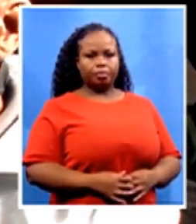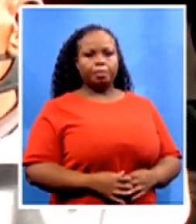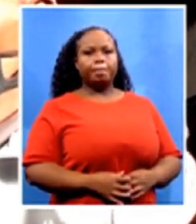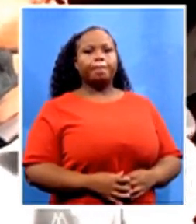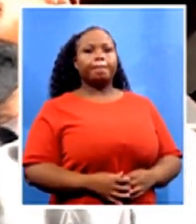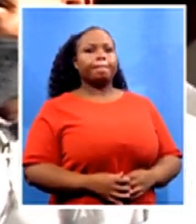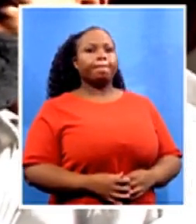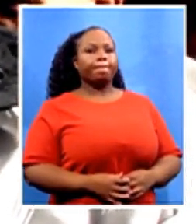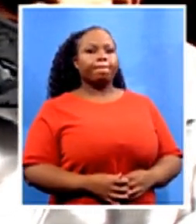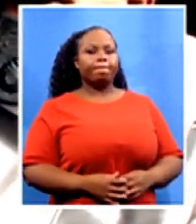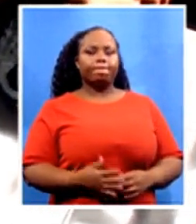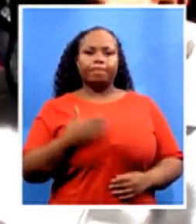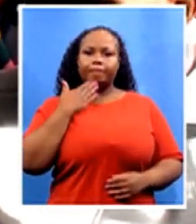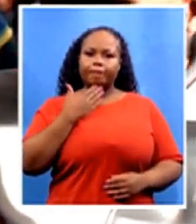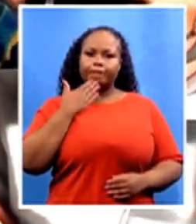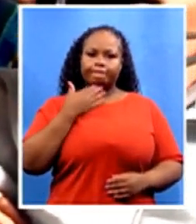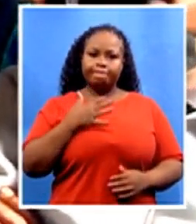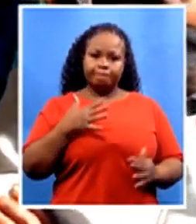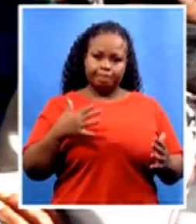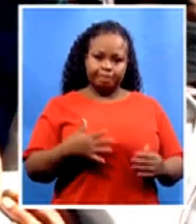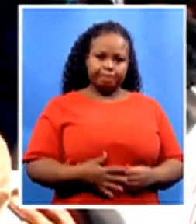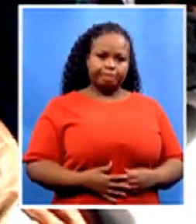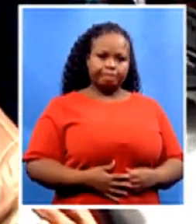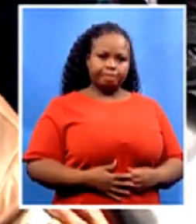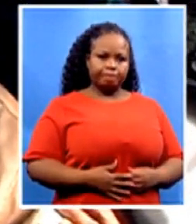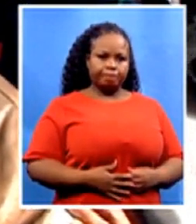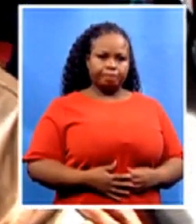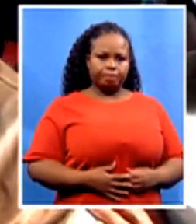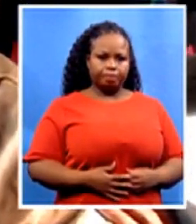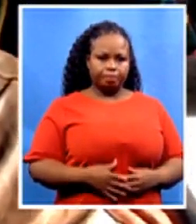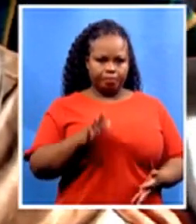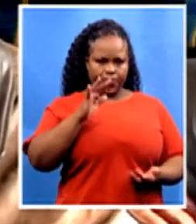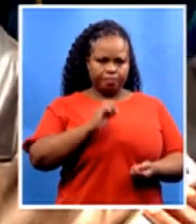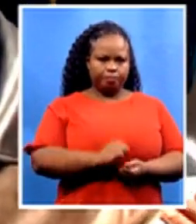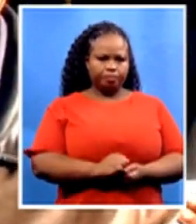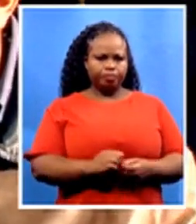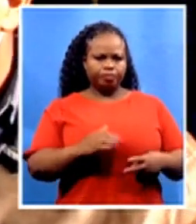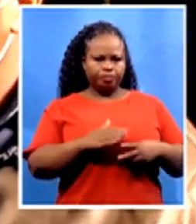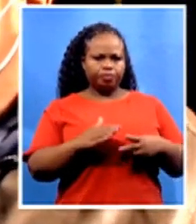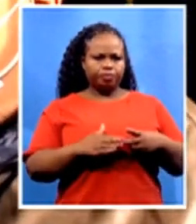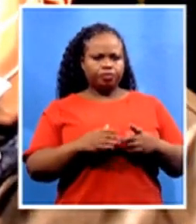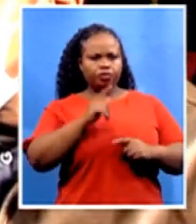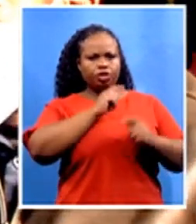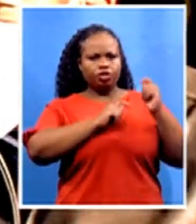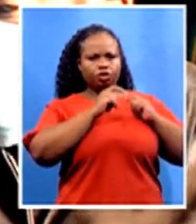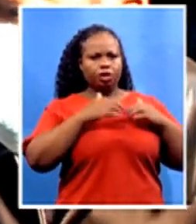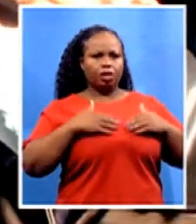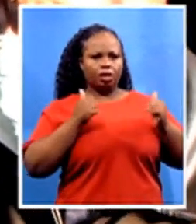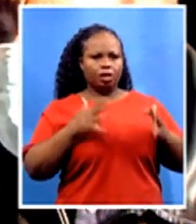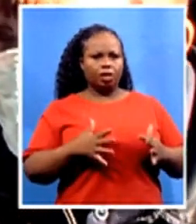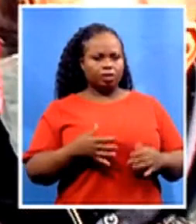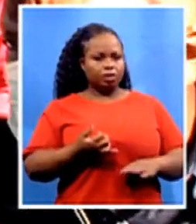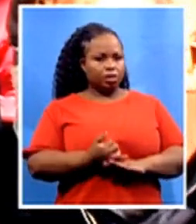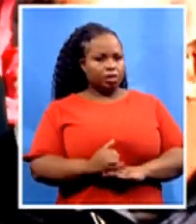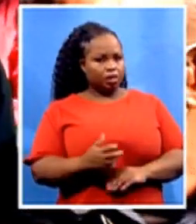Perhaps let's just wrap it up with two traditional healers. Earlier on when we spoke, Bomama le boletse ka taba gore ge le